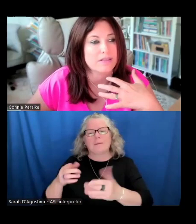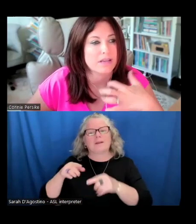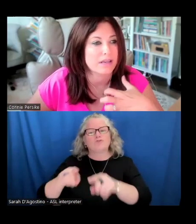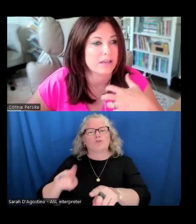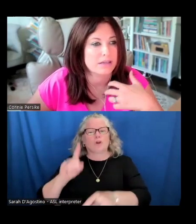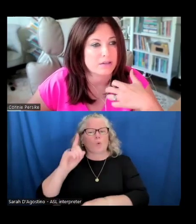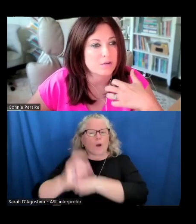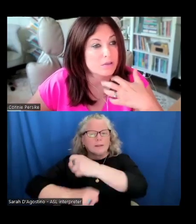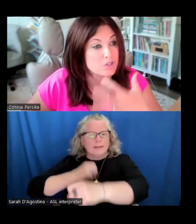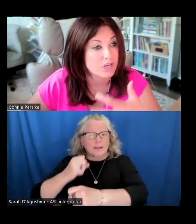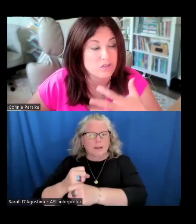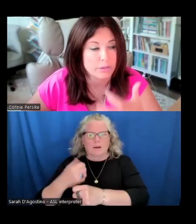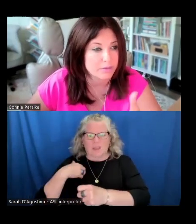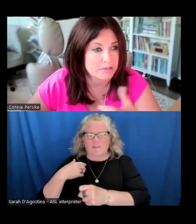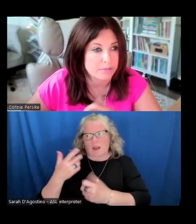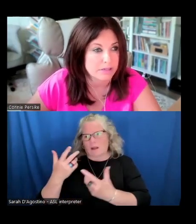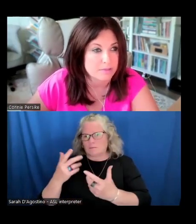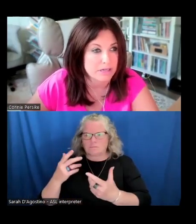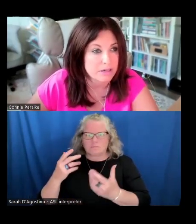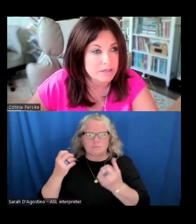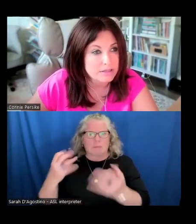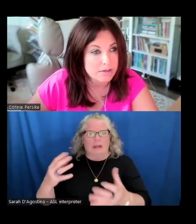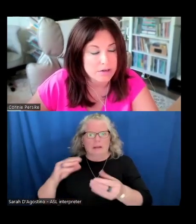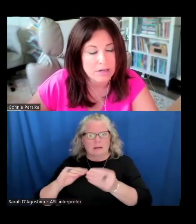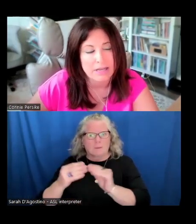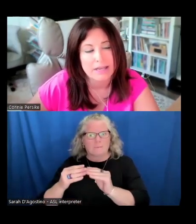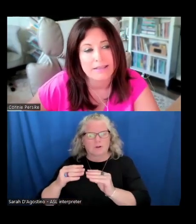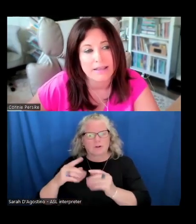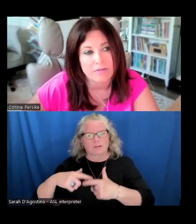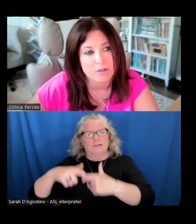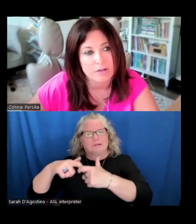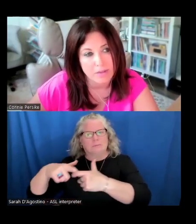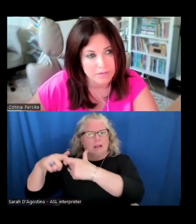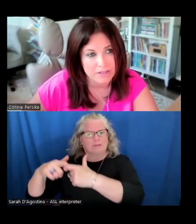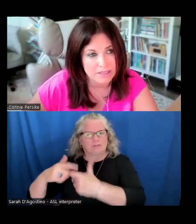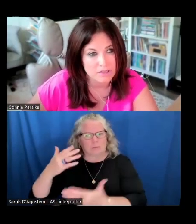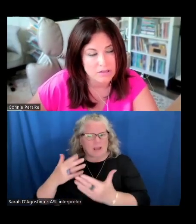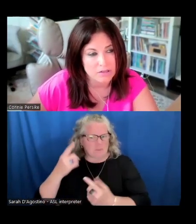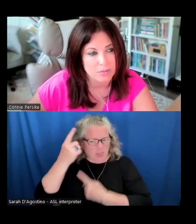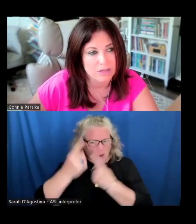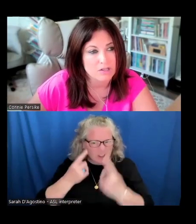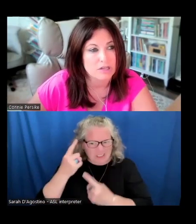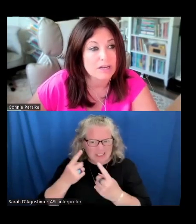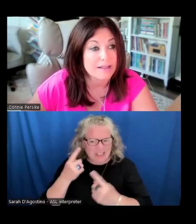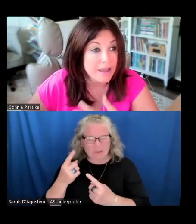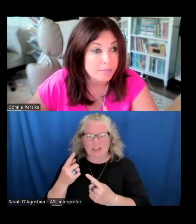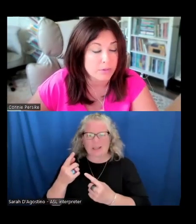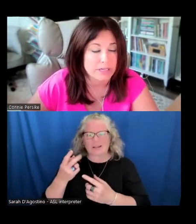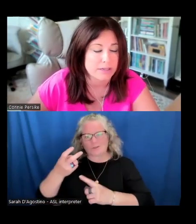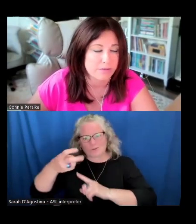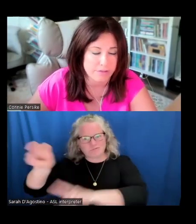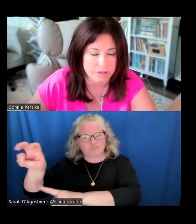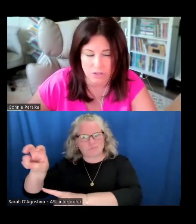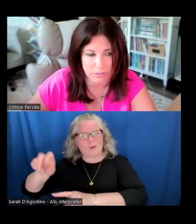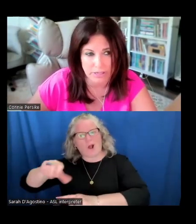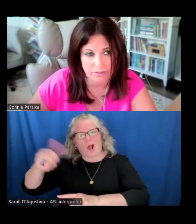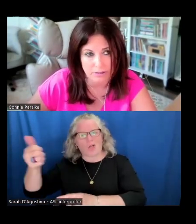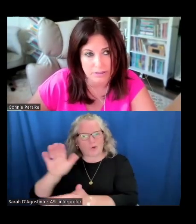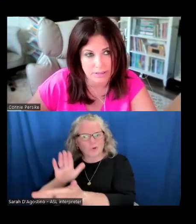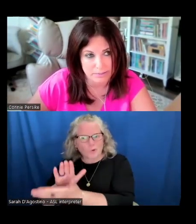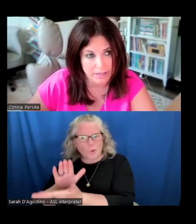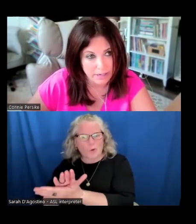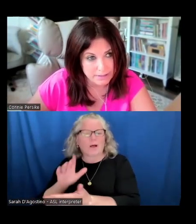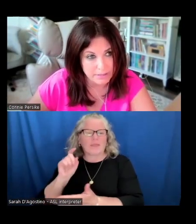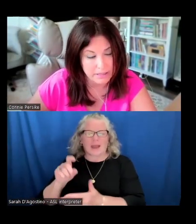year that the change of placement is being considered, they have to go to manifestation determination. And at that point, if a functional